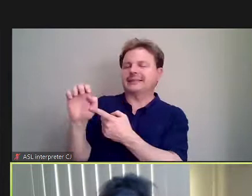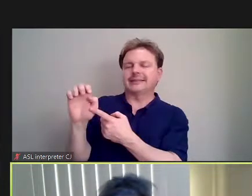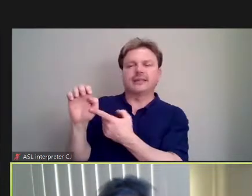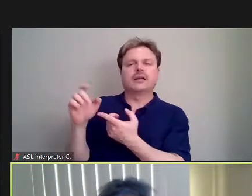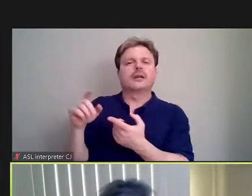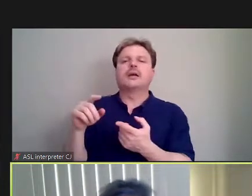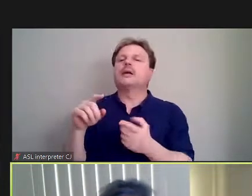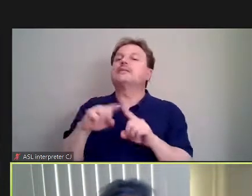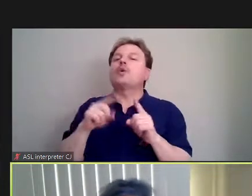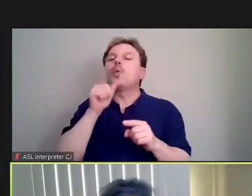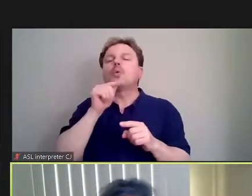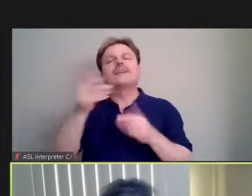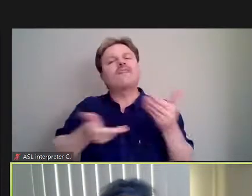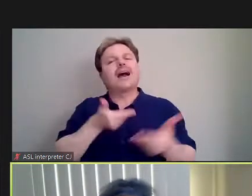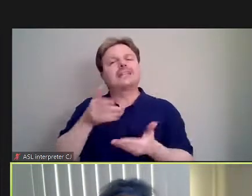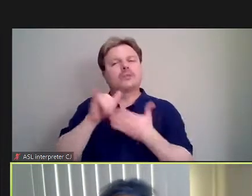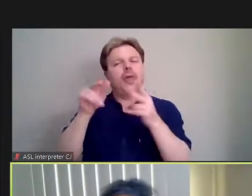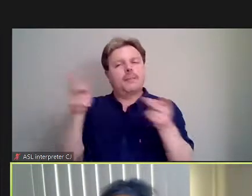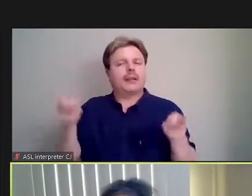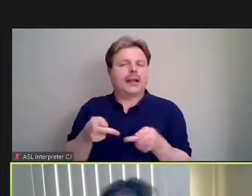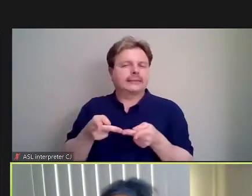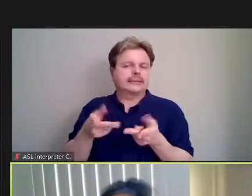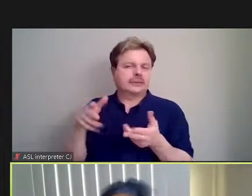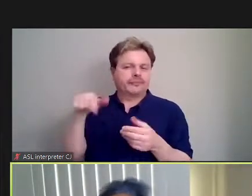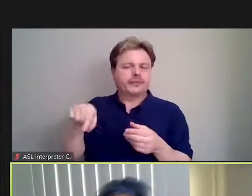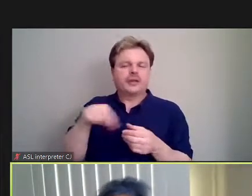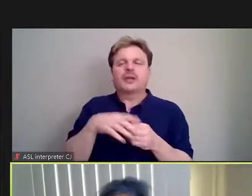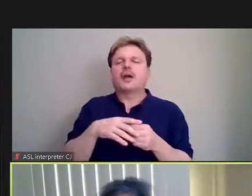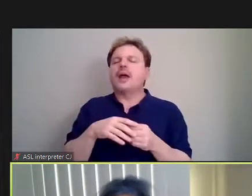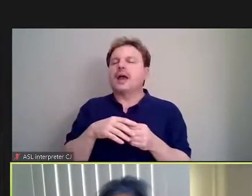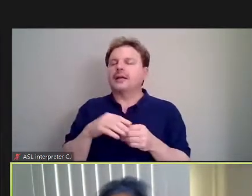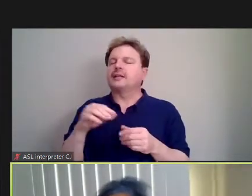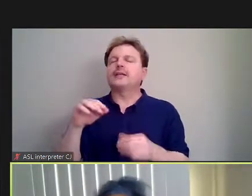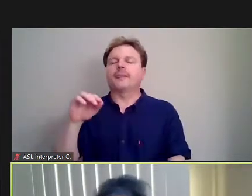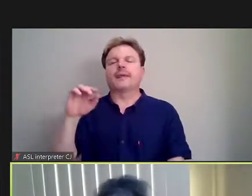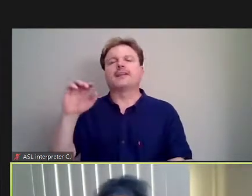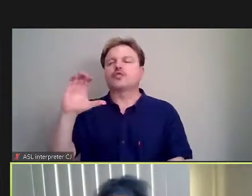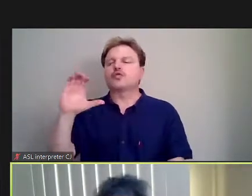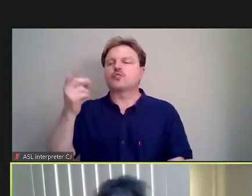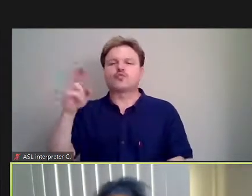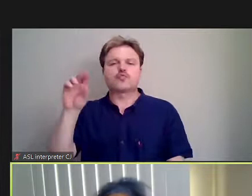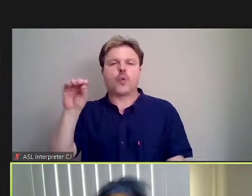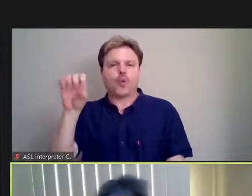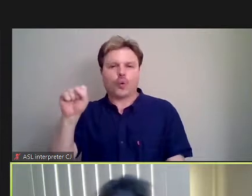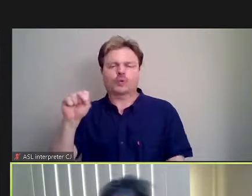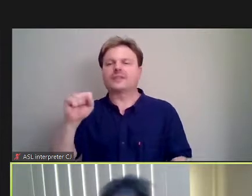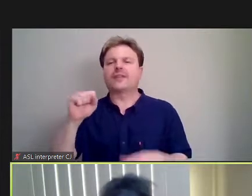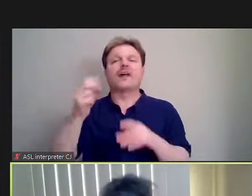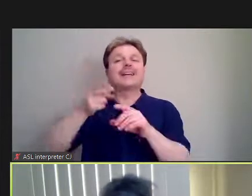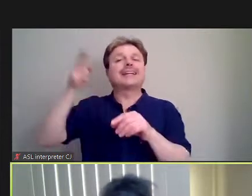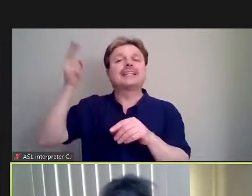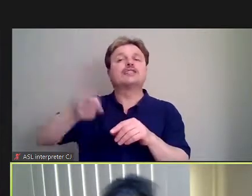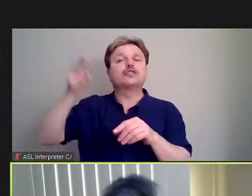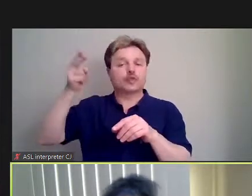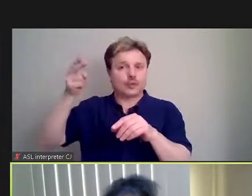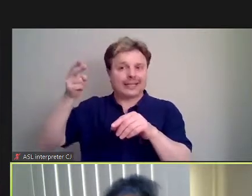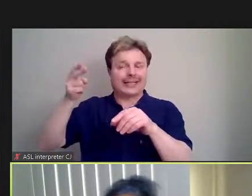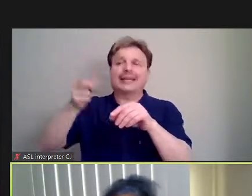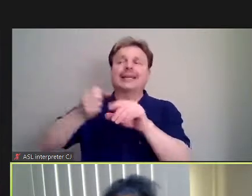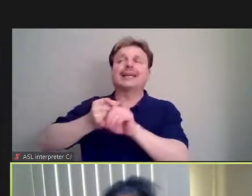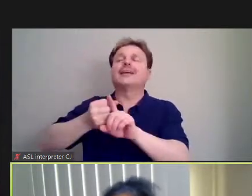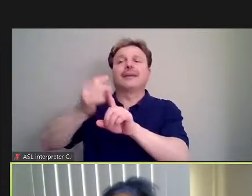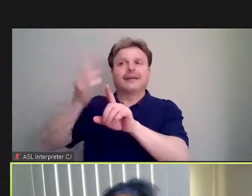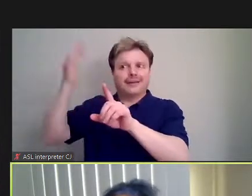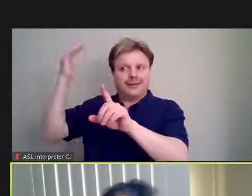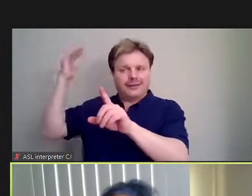that space. And Chronos being that long trajectory of history that actually leads to a